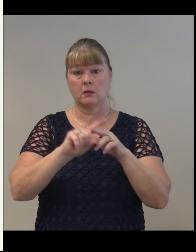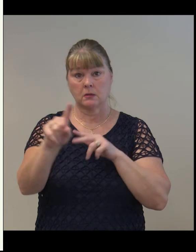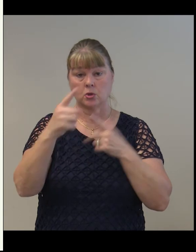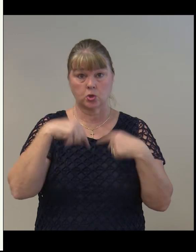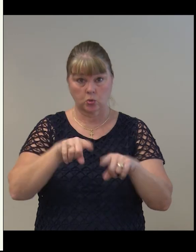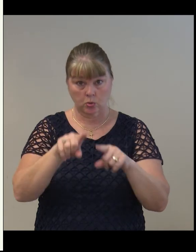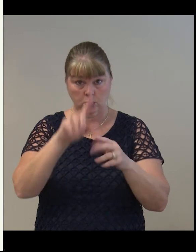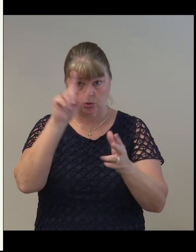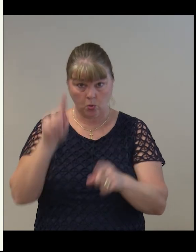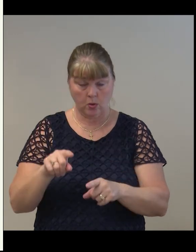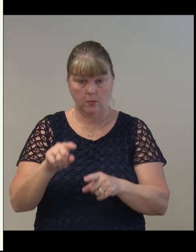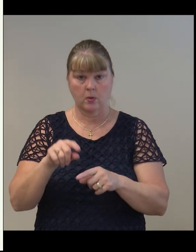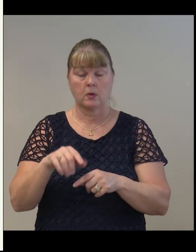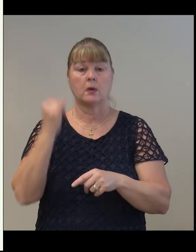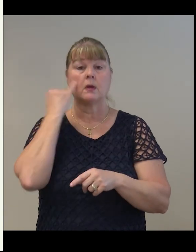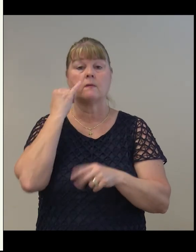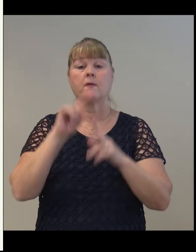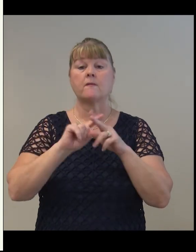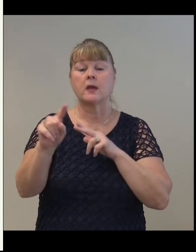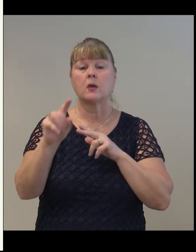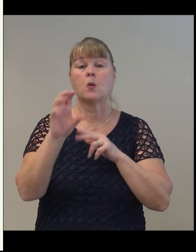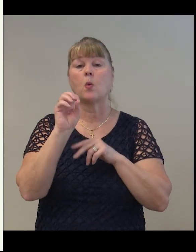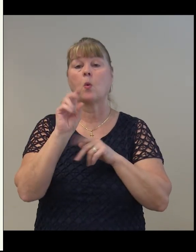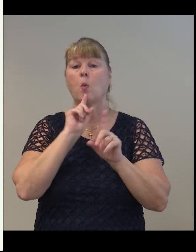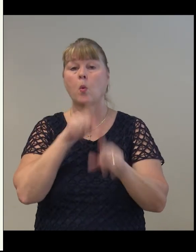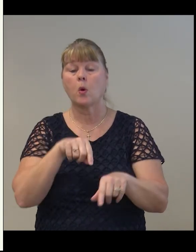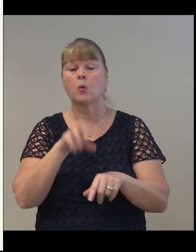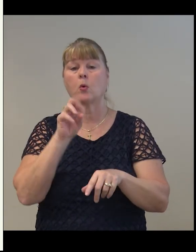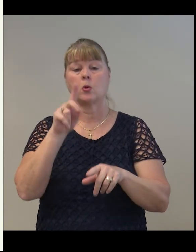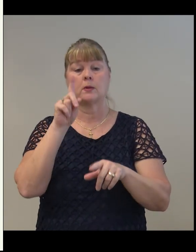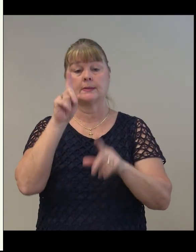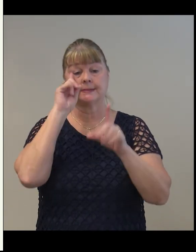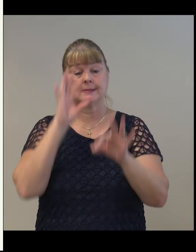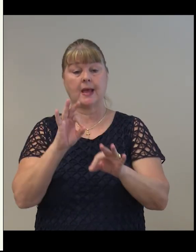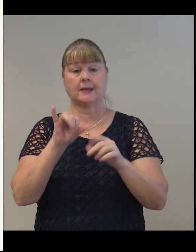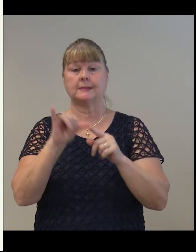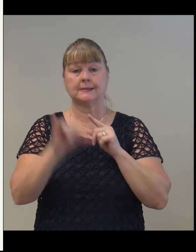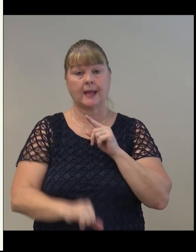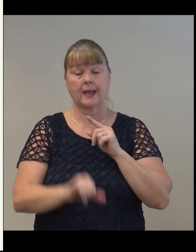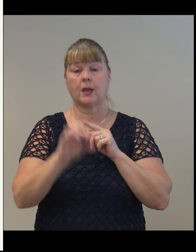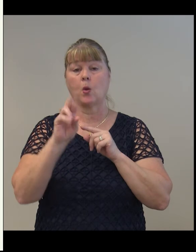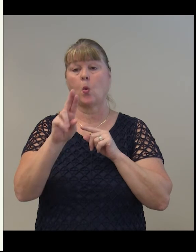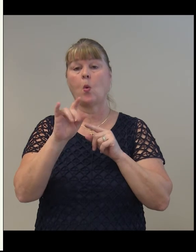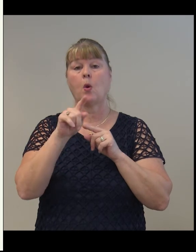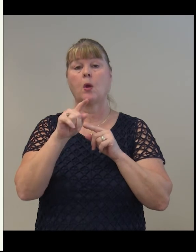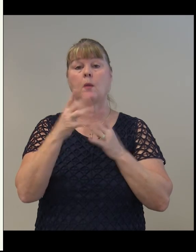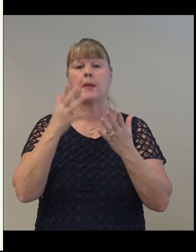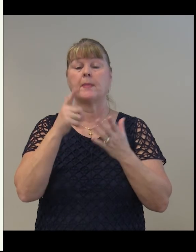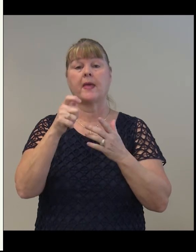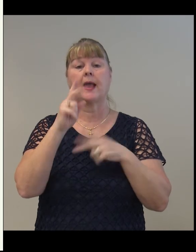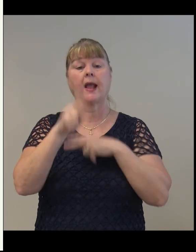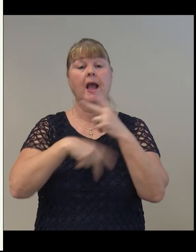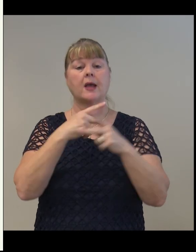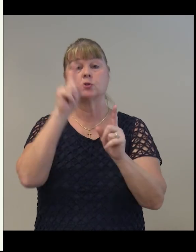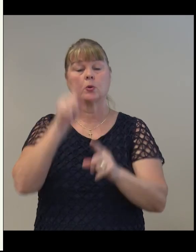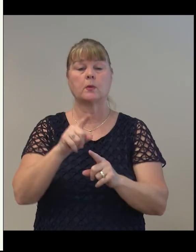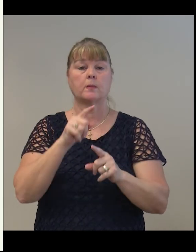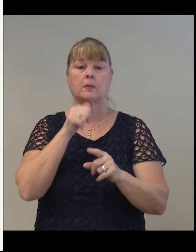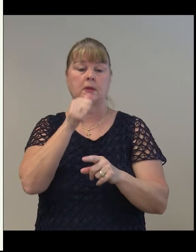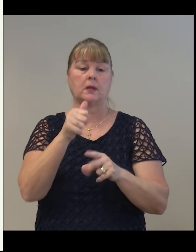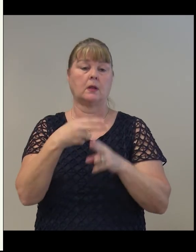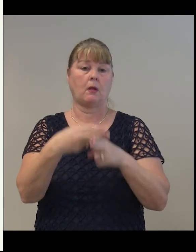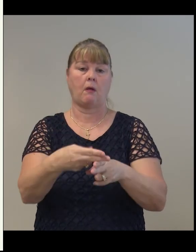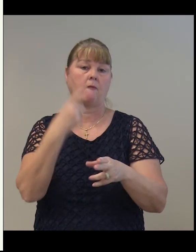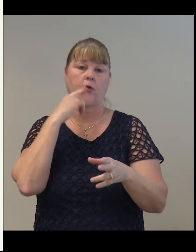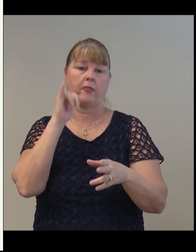not evacuate during a storm, whether there was an evacuation order and you chose not to evacuate, or whether it's the type of storm that didn't